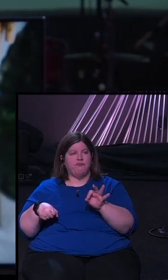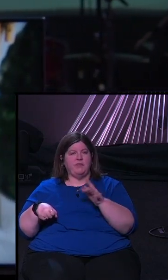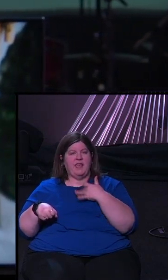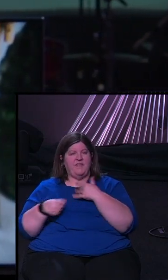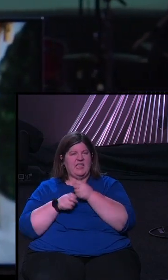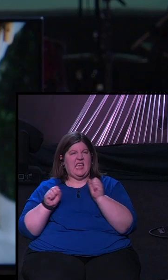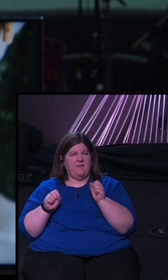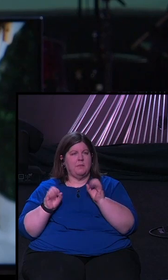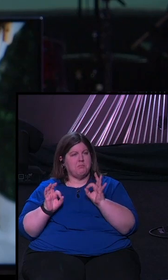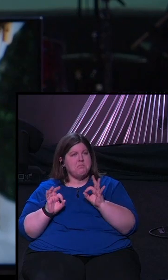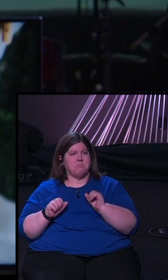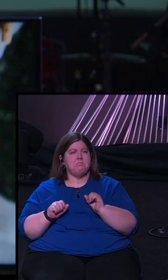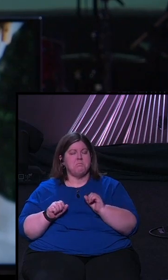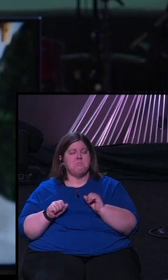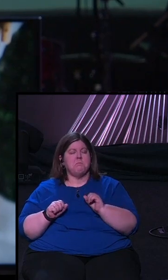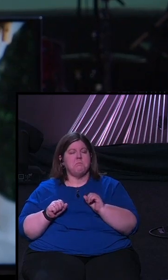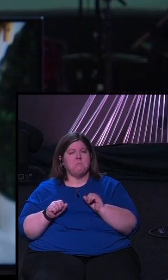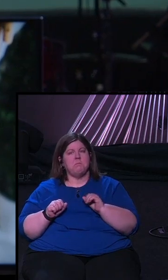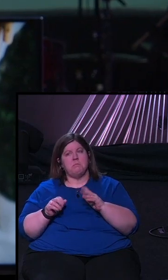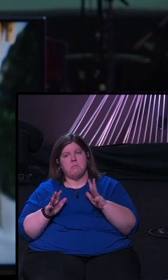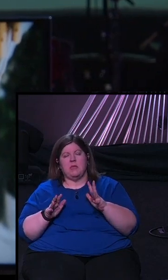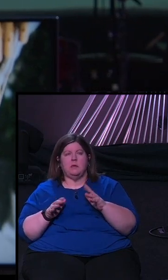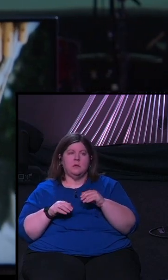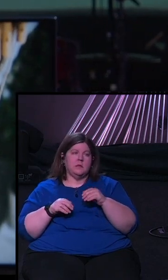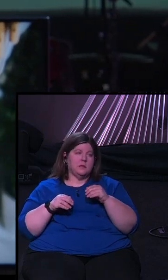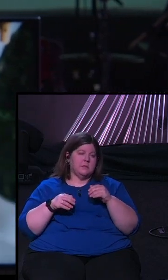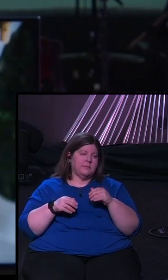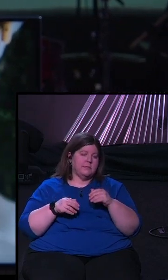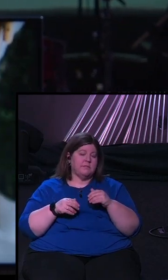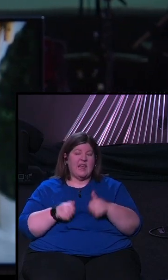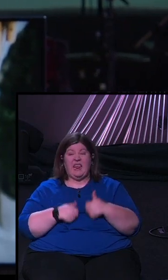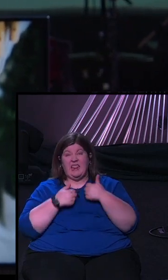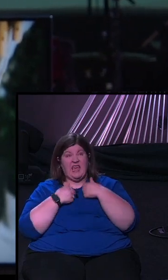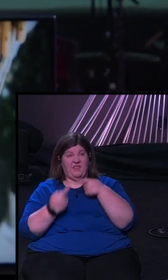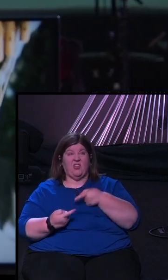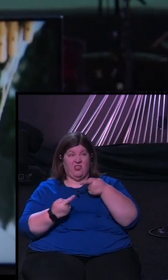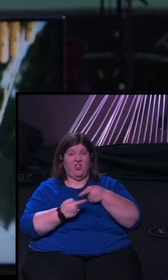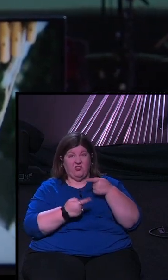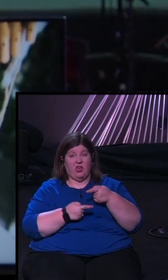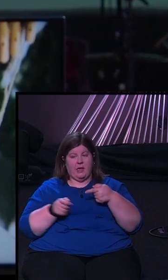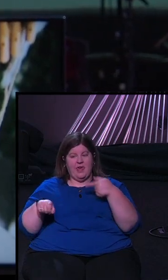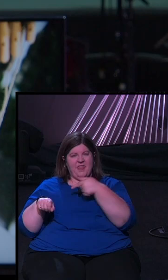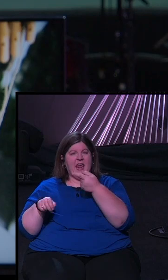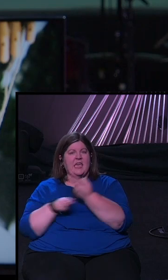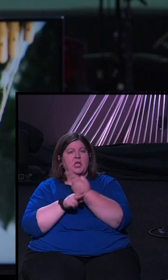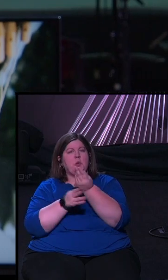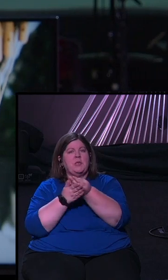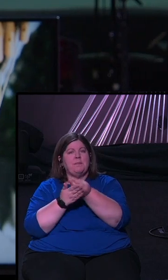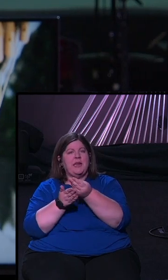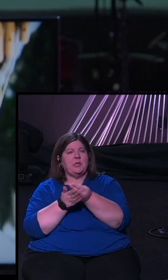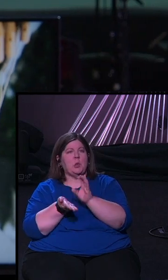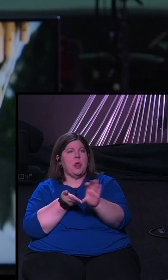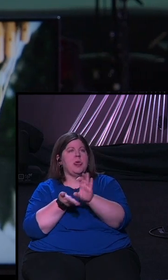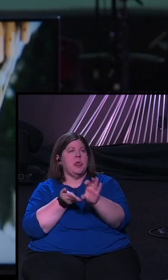with it. There's problems and hardships and broken areas of life that I can actually buy my way out of. I don't